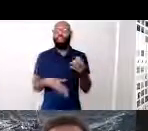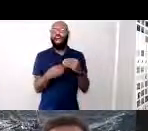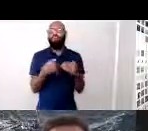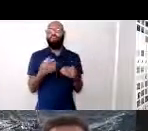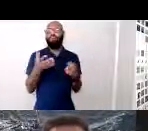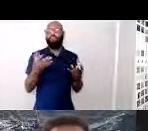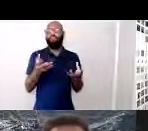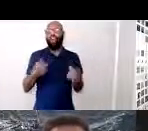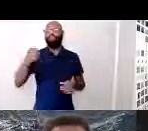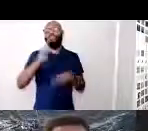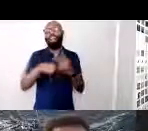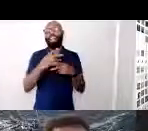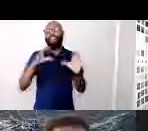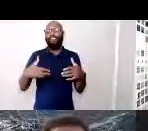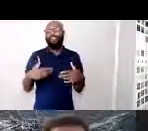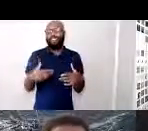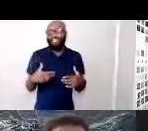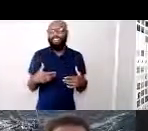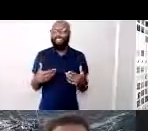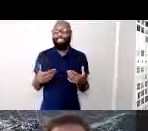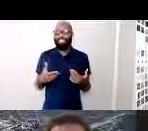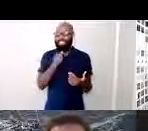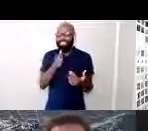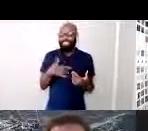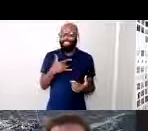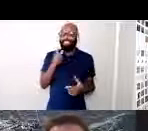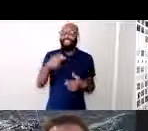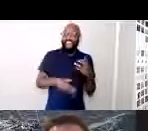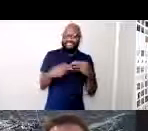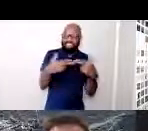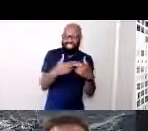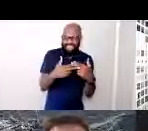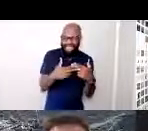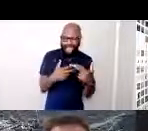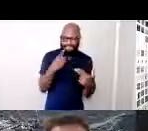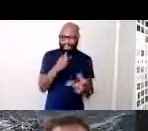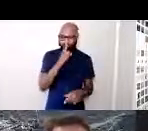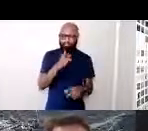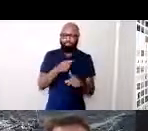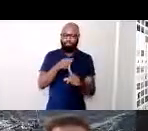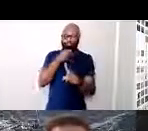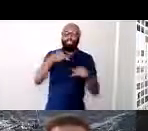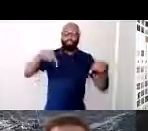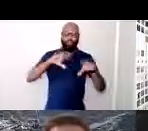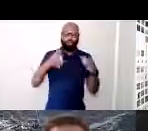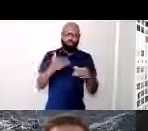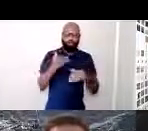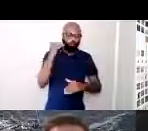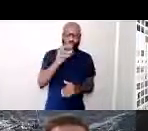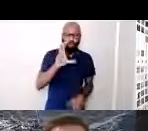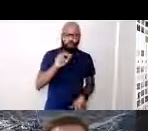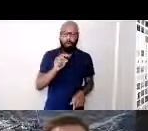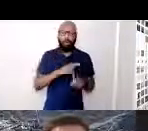we didn't feel the need to get into with a slide per se, because it's not really going to impact this group too much, but there is quite a bit of